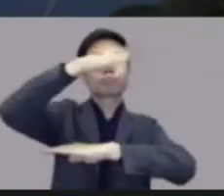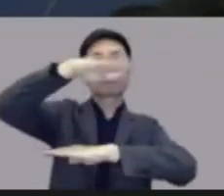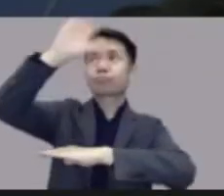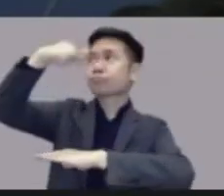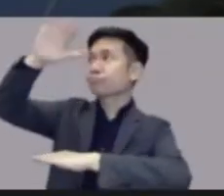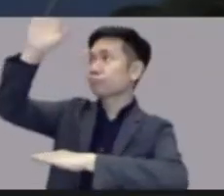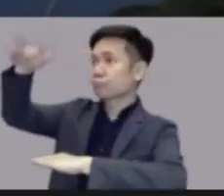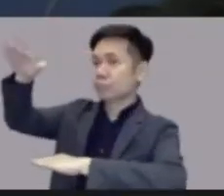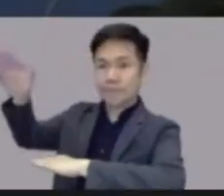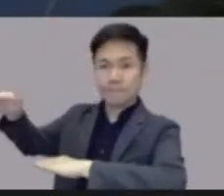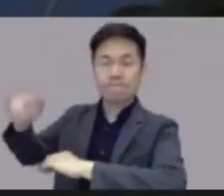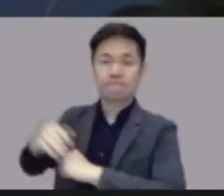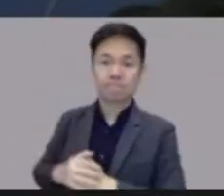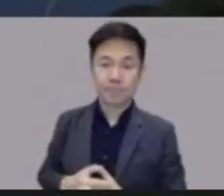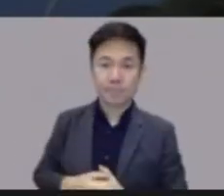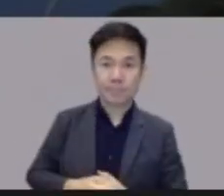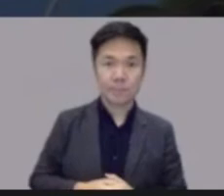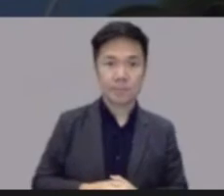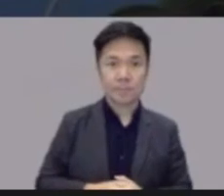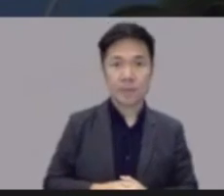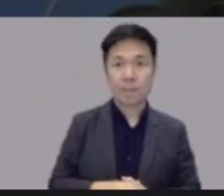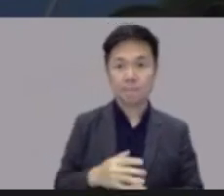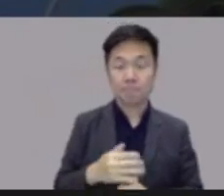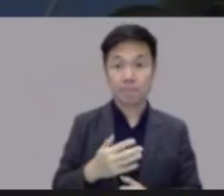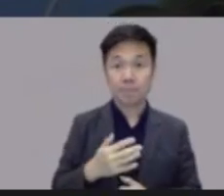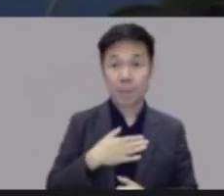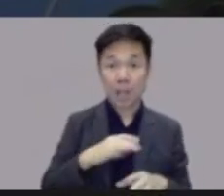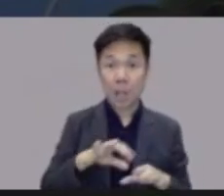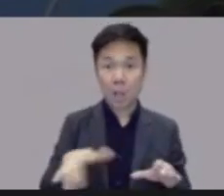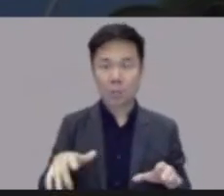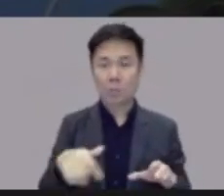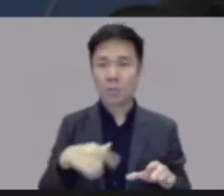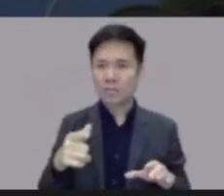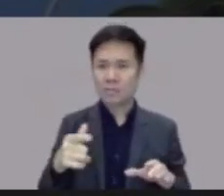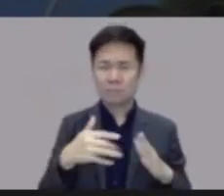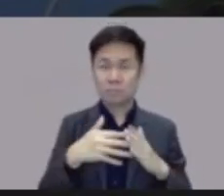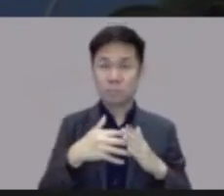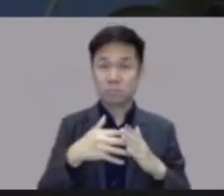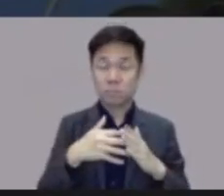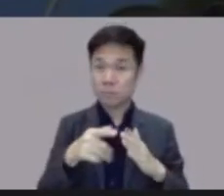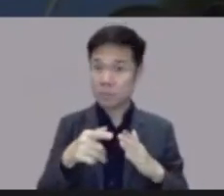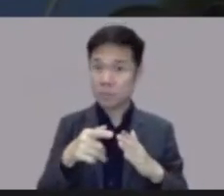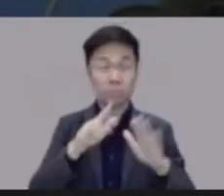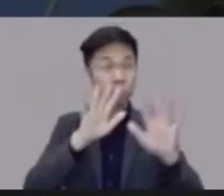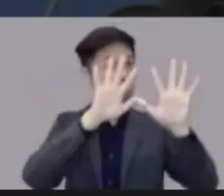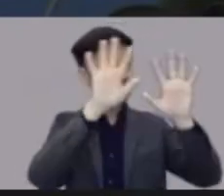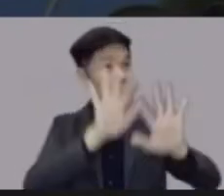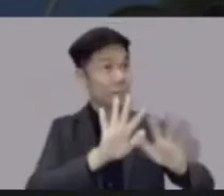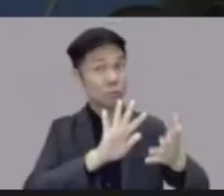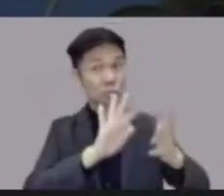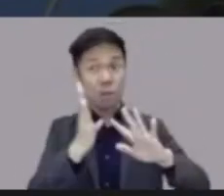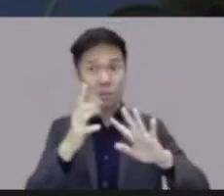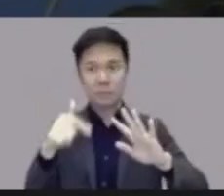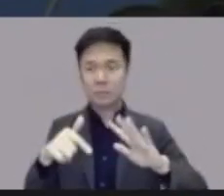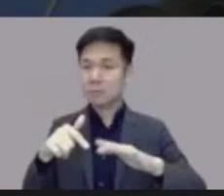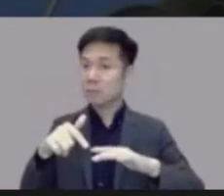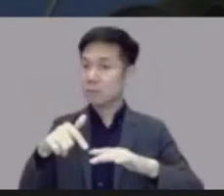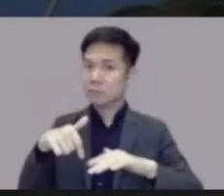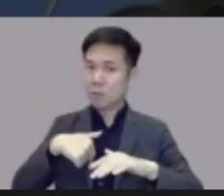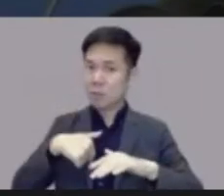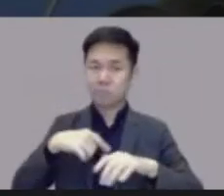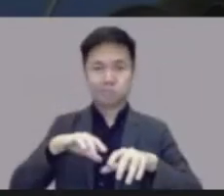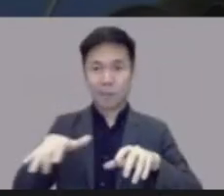and Tajikistan is a most vulnerable country to climate change so and uh